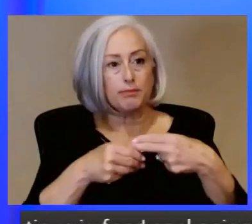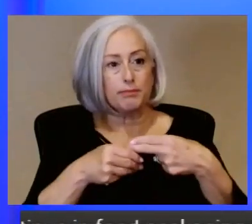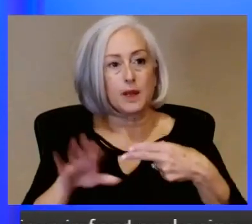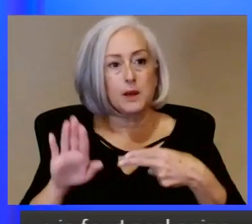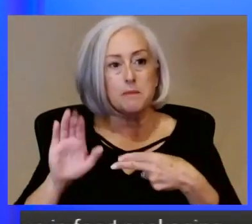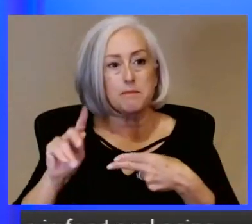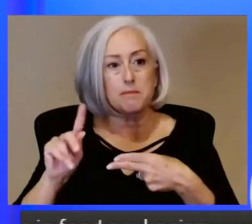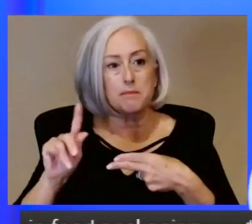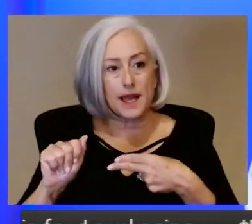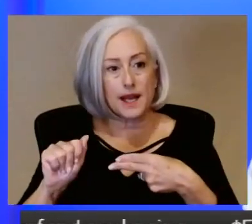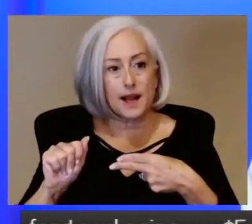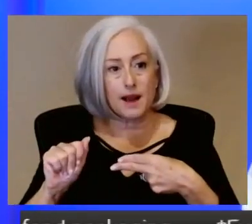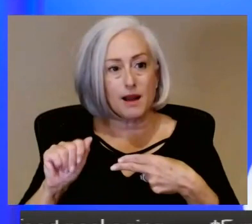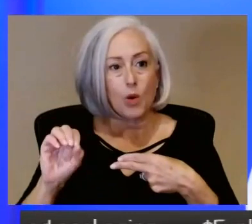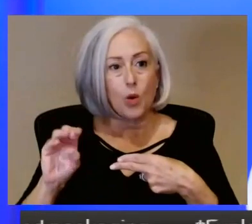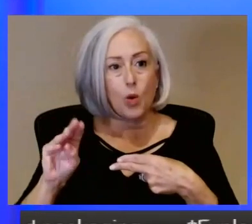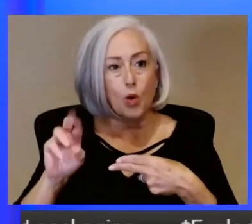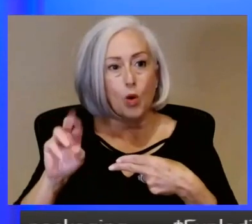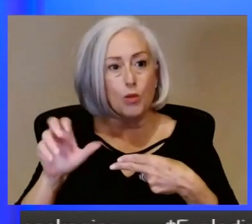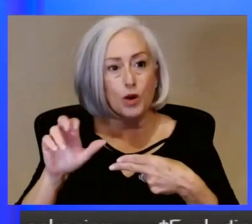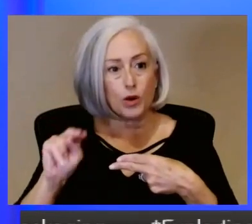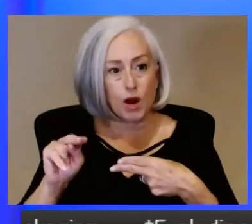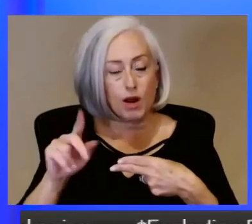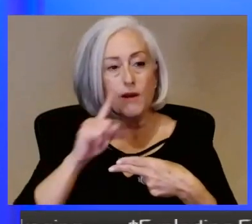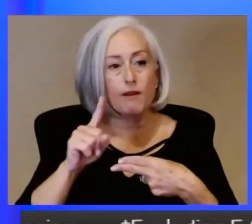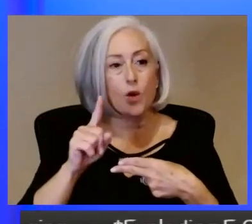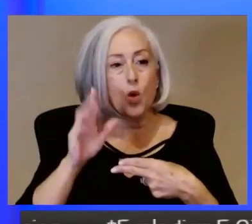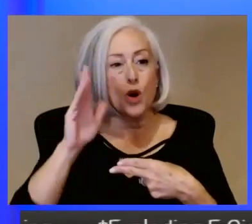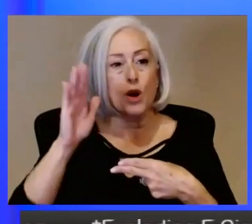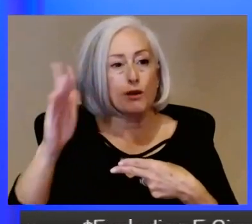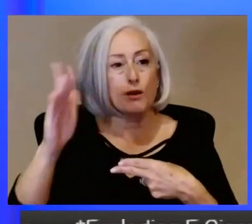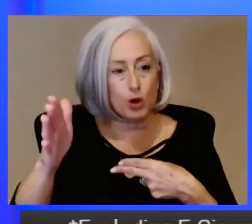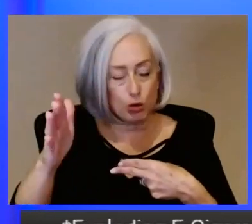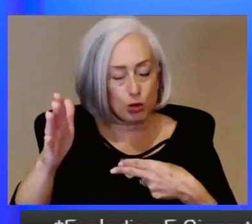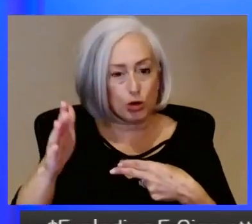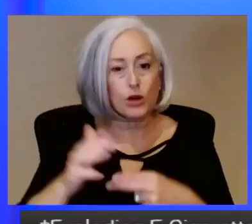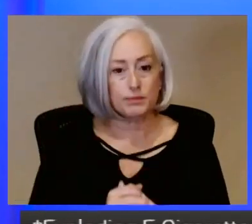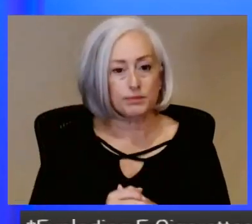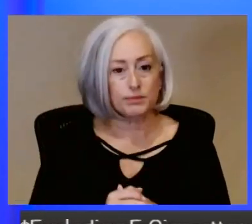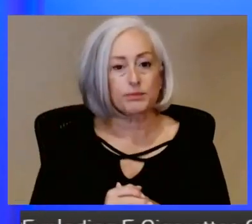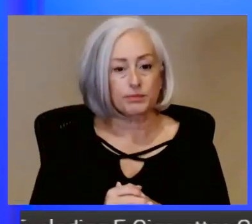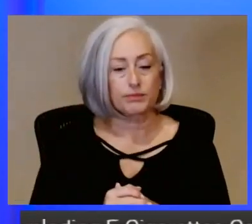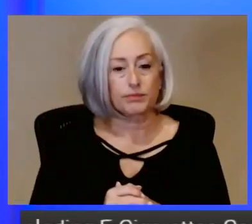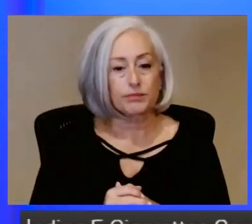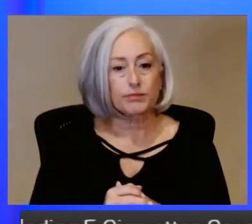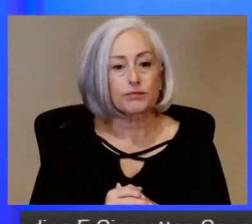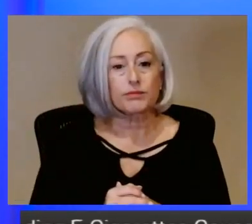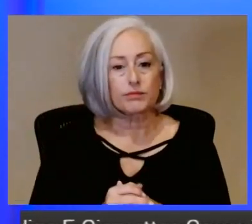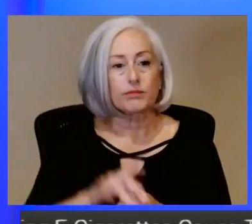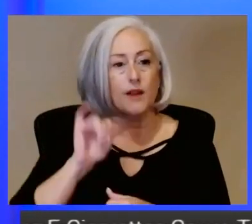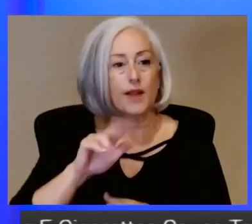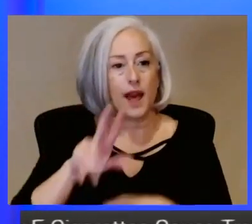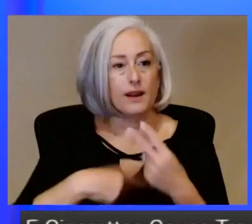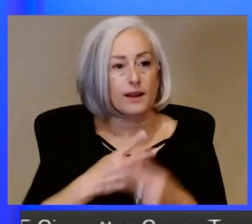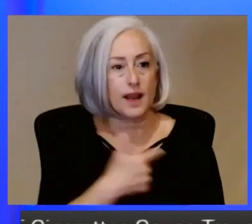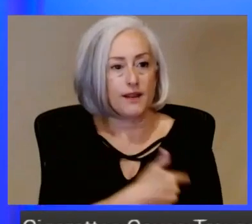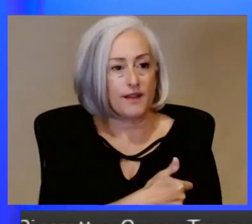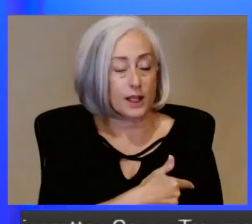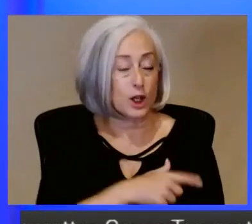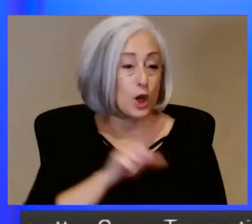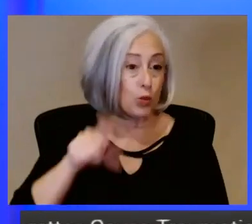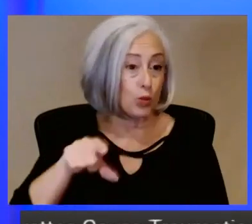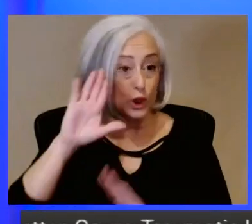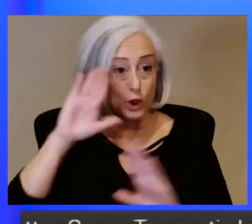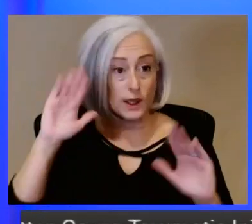spike for future generations of that of that vaccine. And I think we should be expecting some data